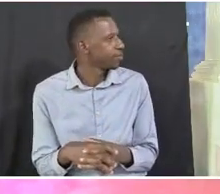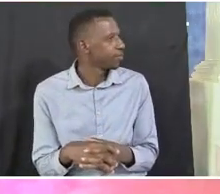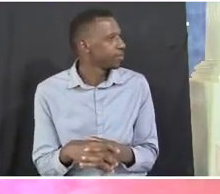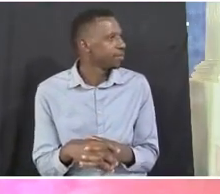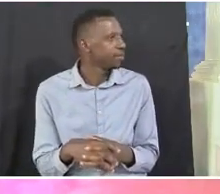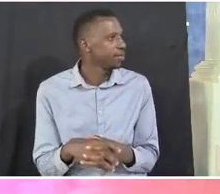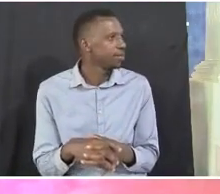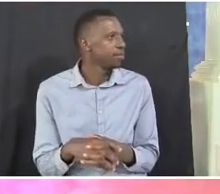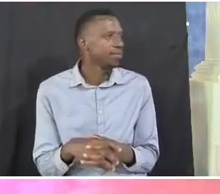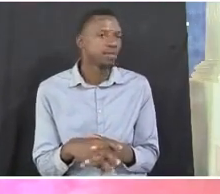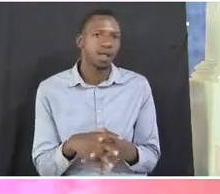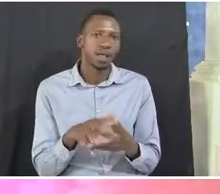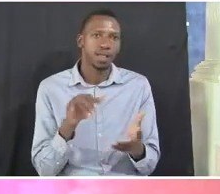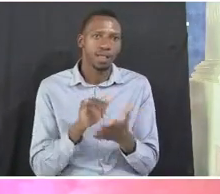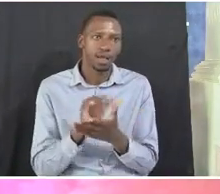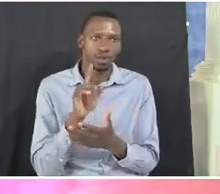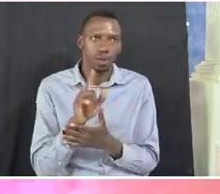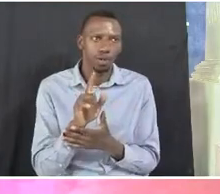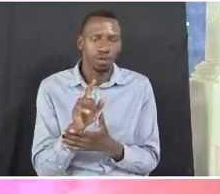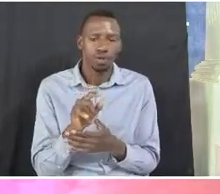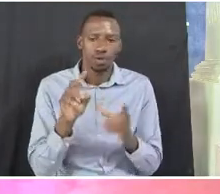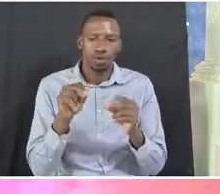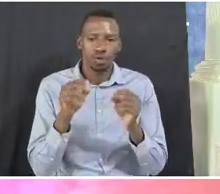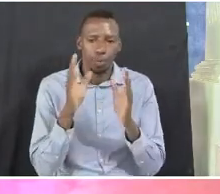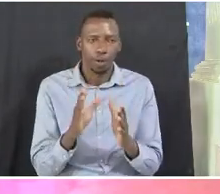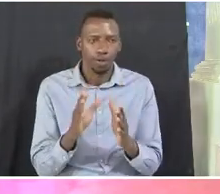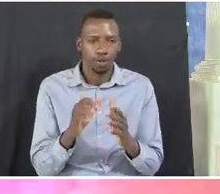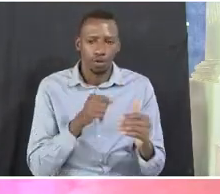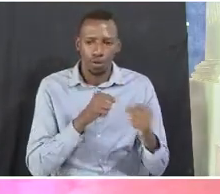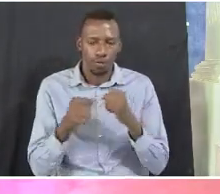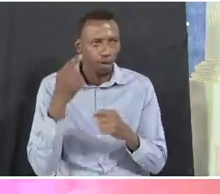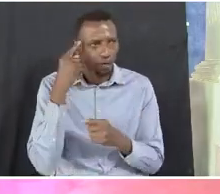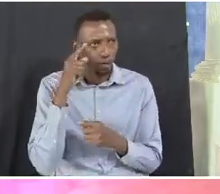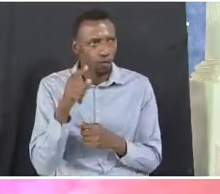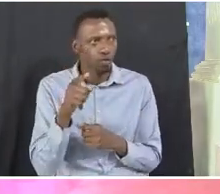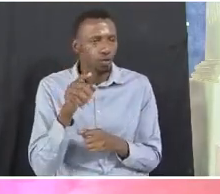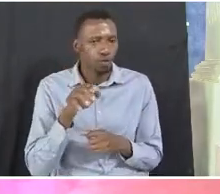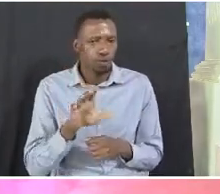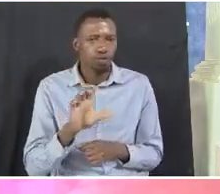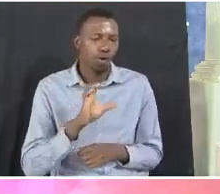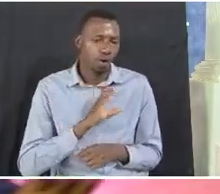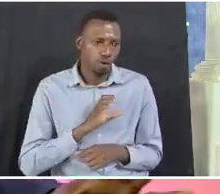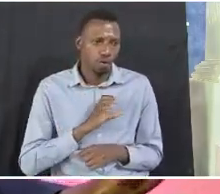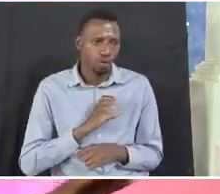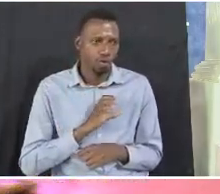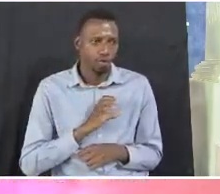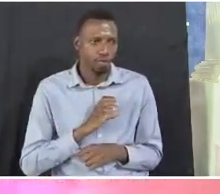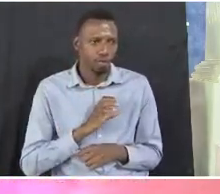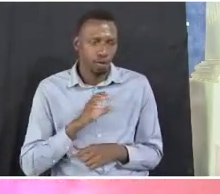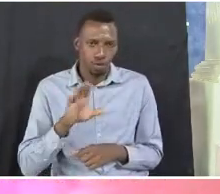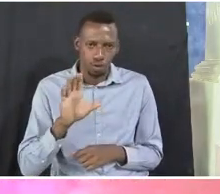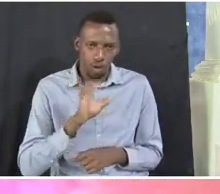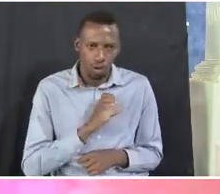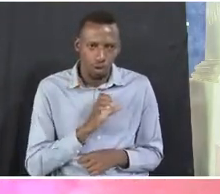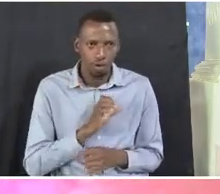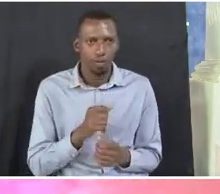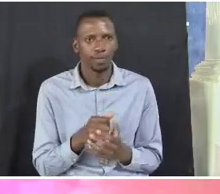That one, no one will come fighting for it. It is your own and your own.